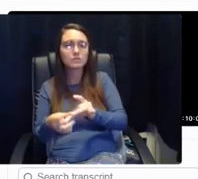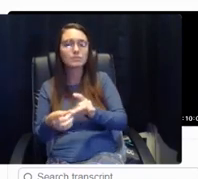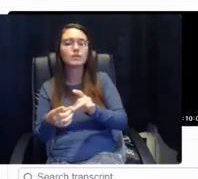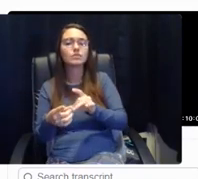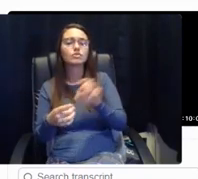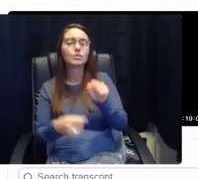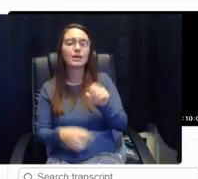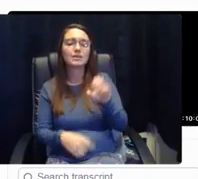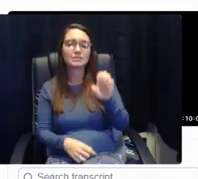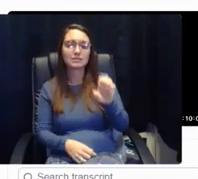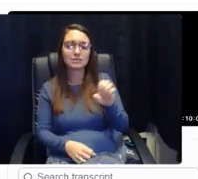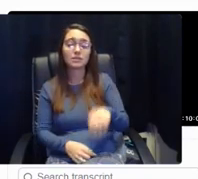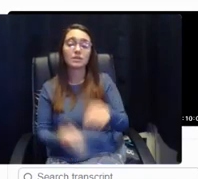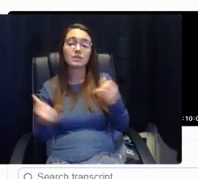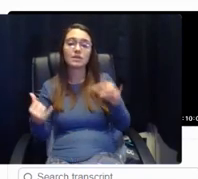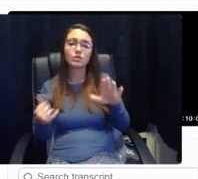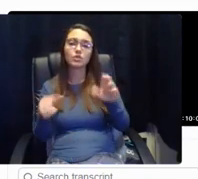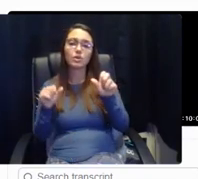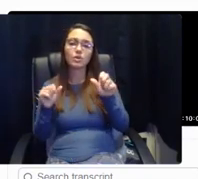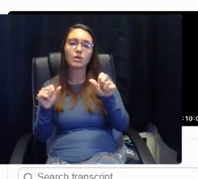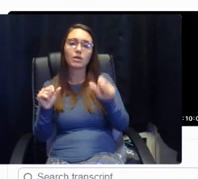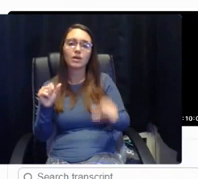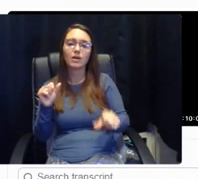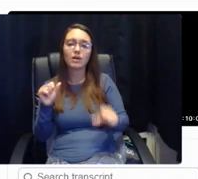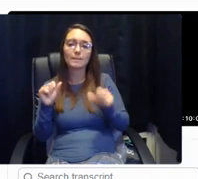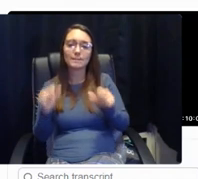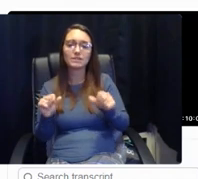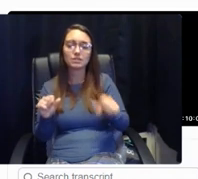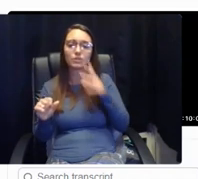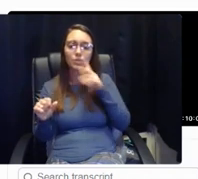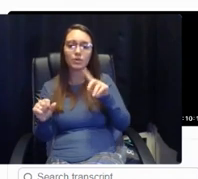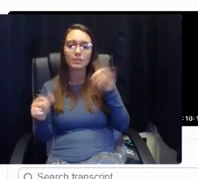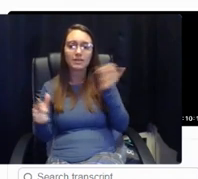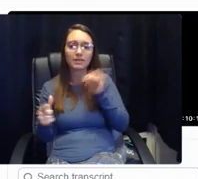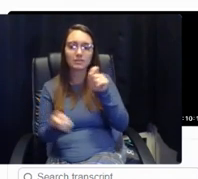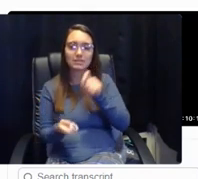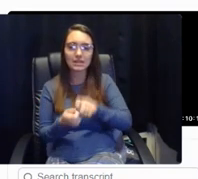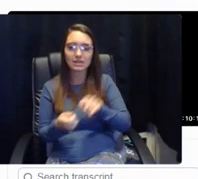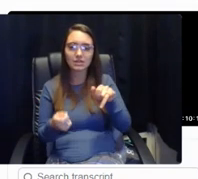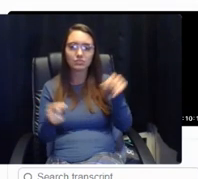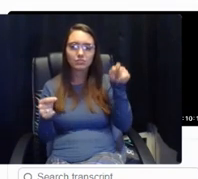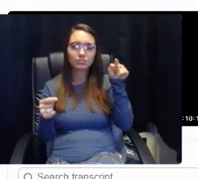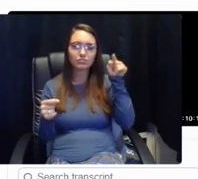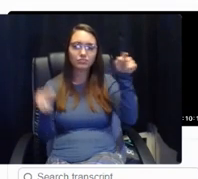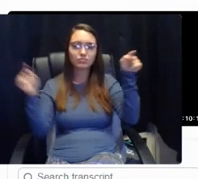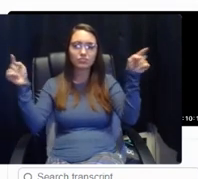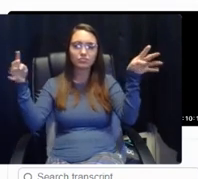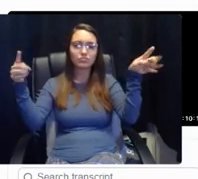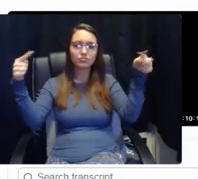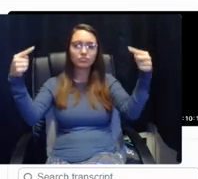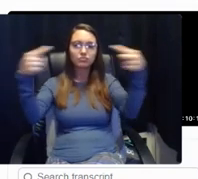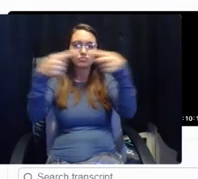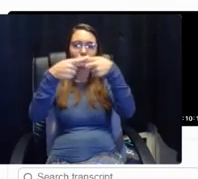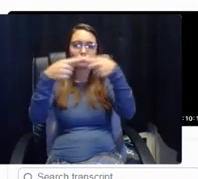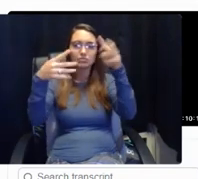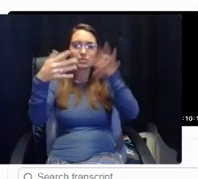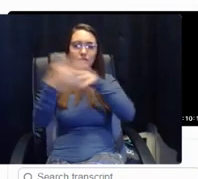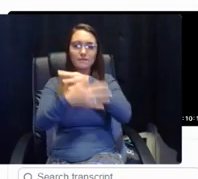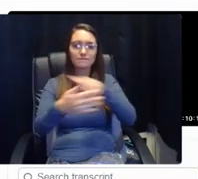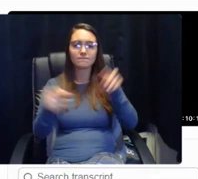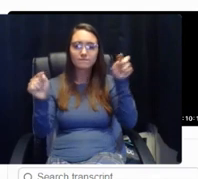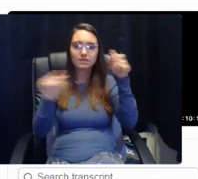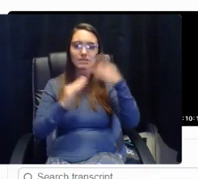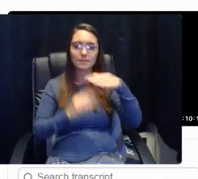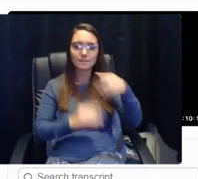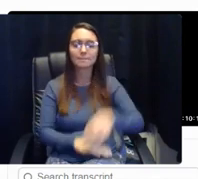now your system potential was supposed to be, and that exactly right here. Okay, so after we